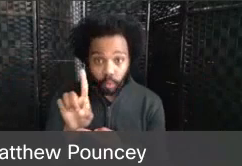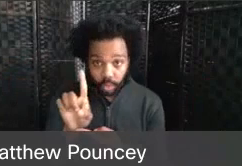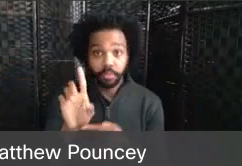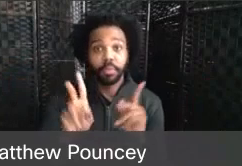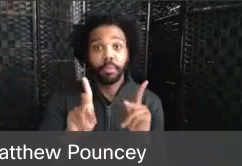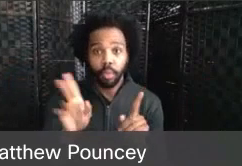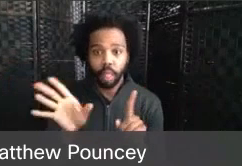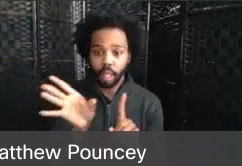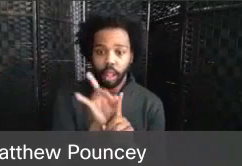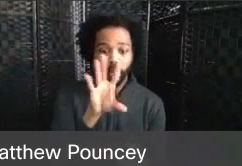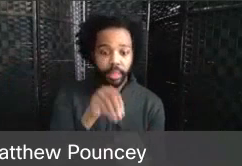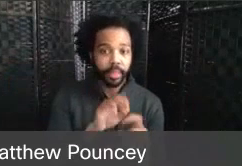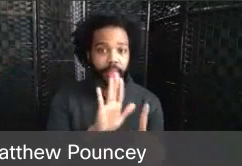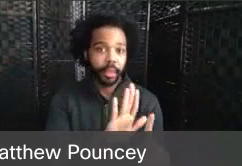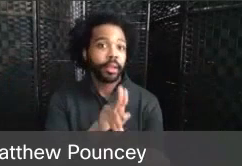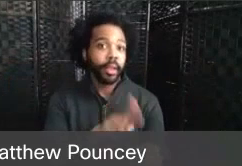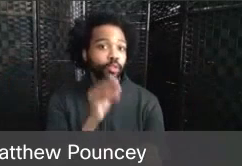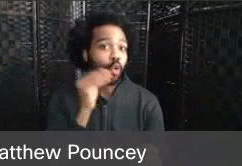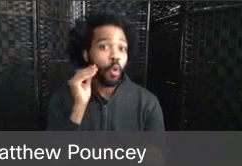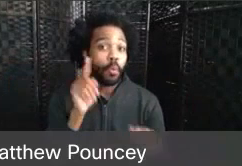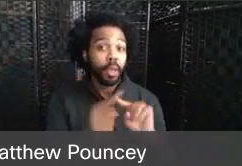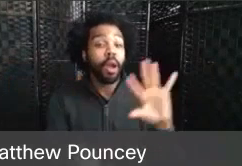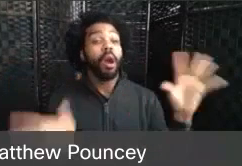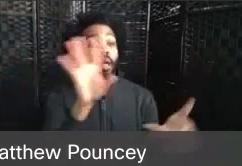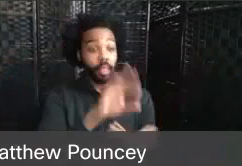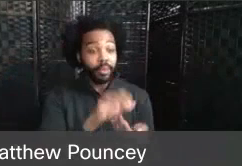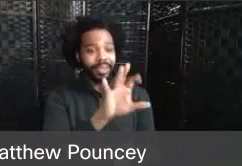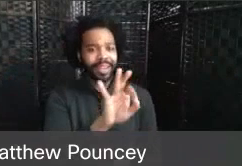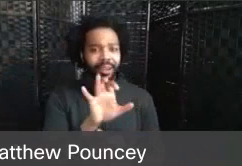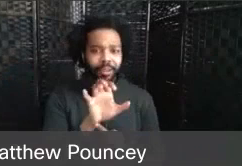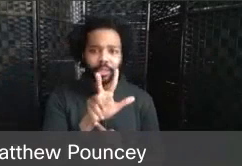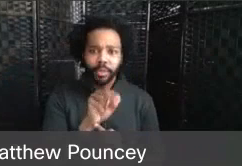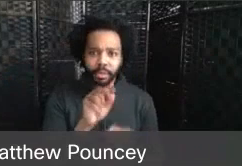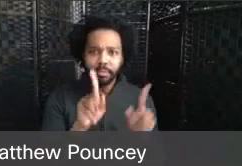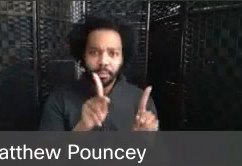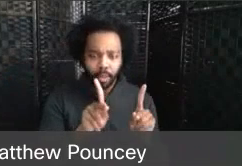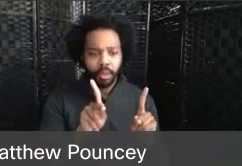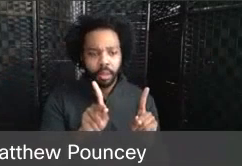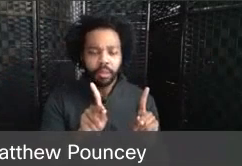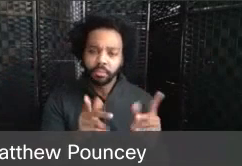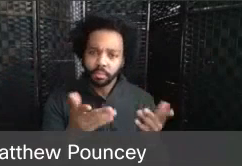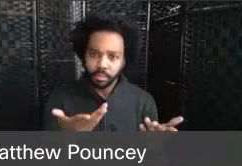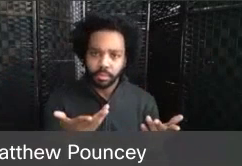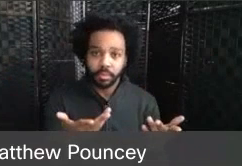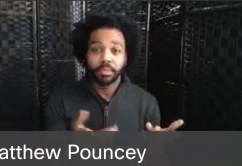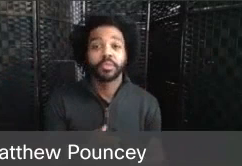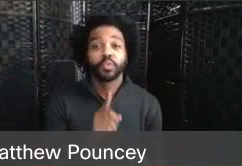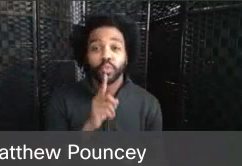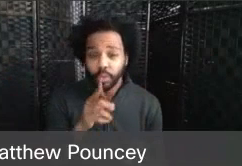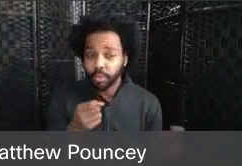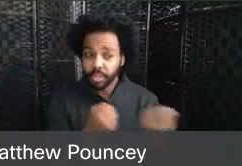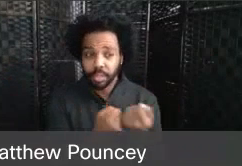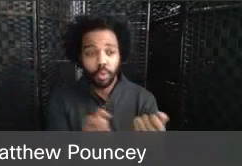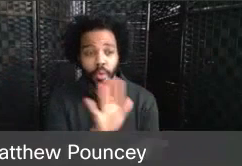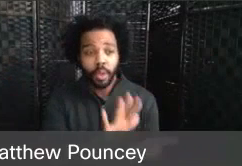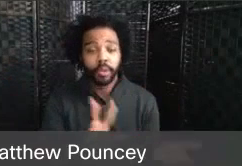homes, that's out of about 930 folks overall, out of about 2,400 who are supported. And the same